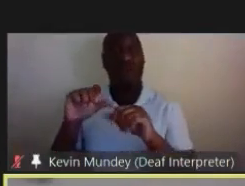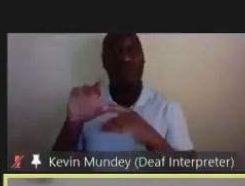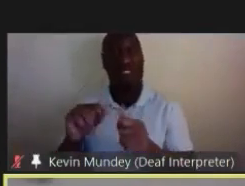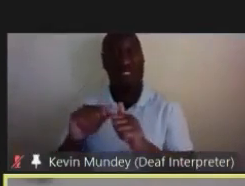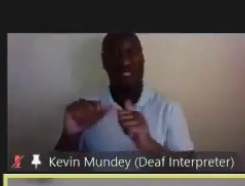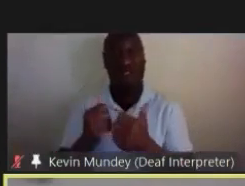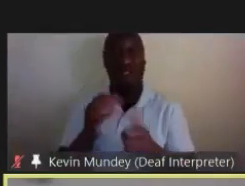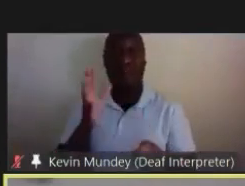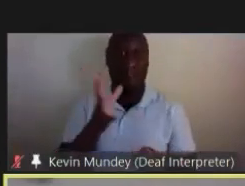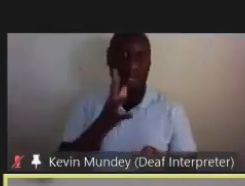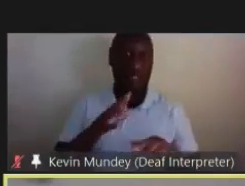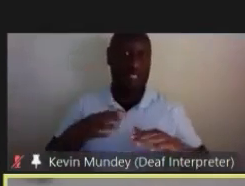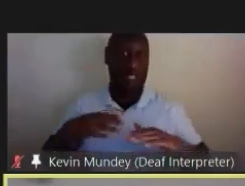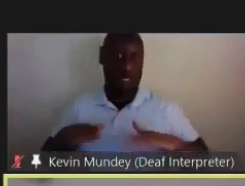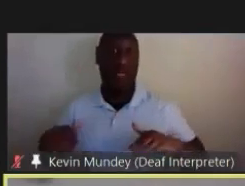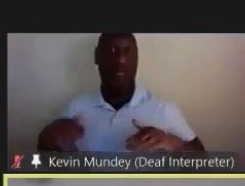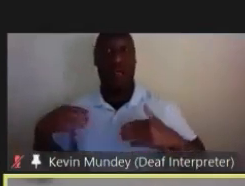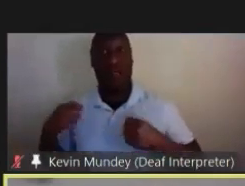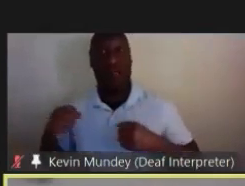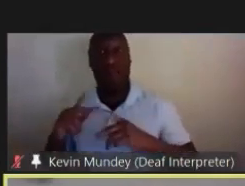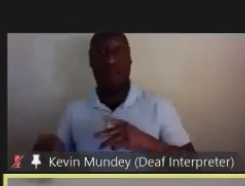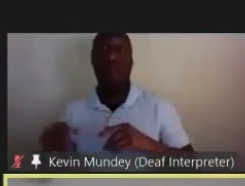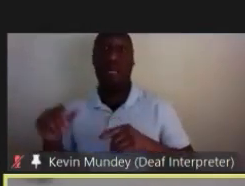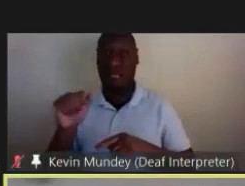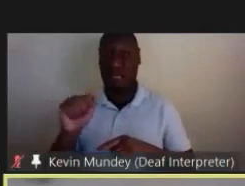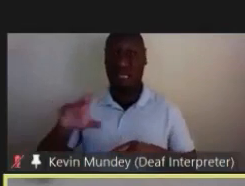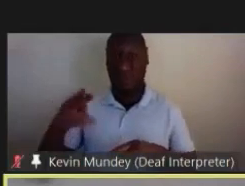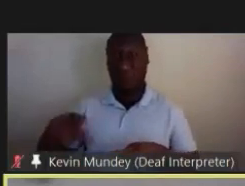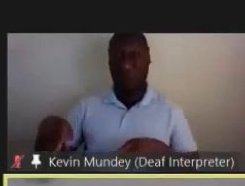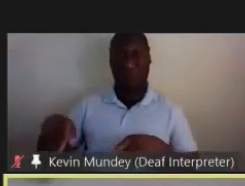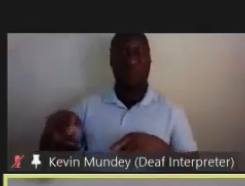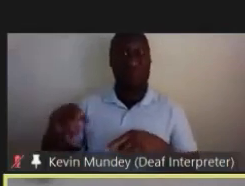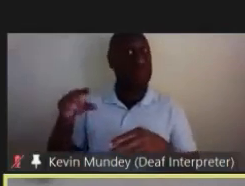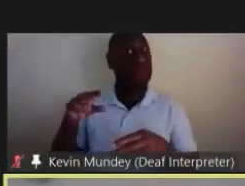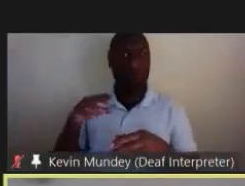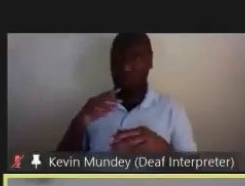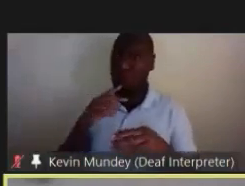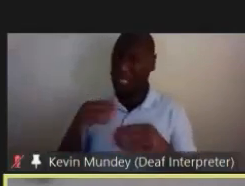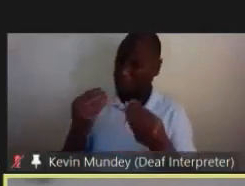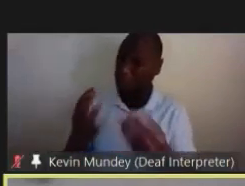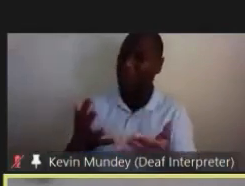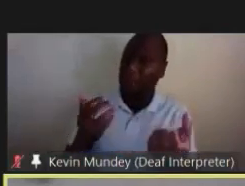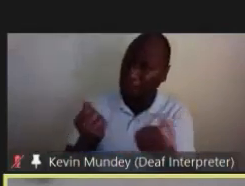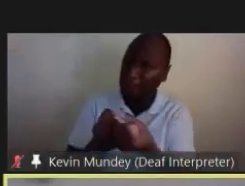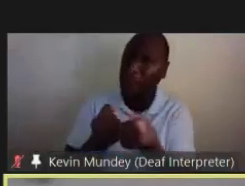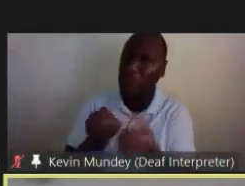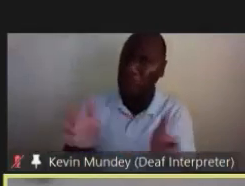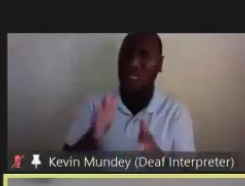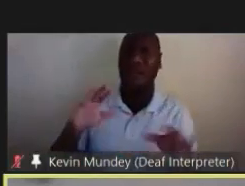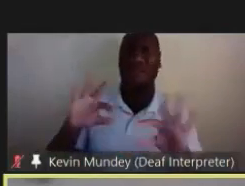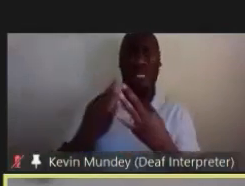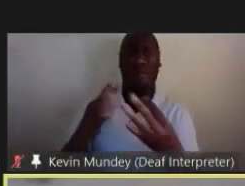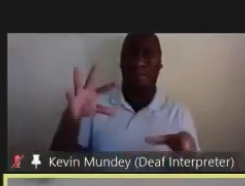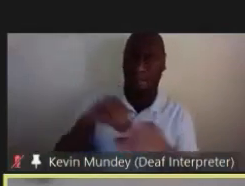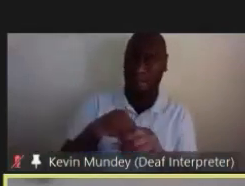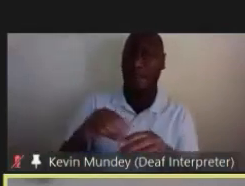Programs, AMCHIP, to promote family involvement in advocacy and policy-related